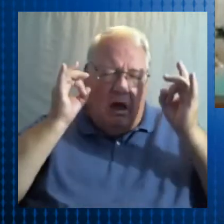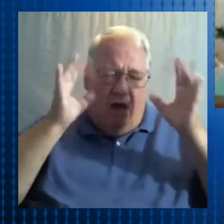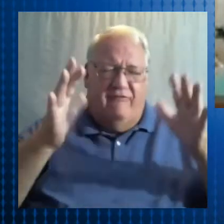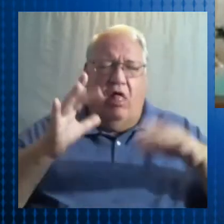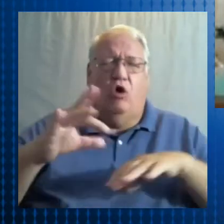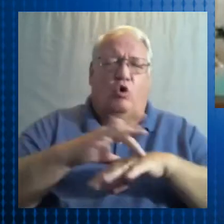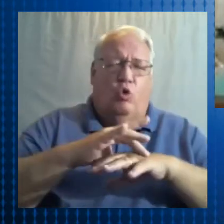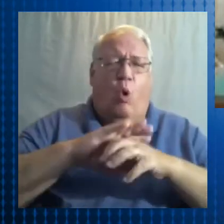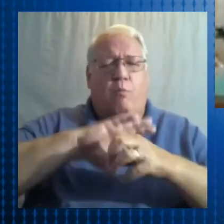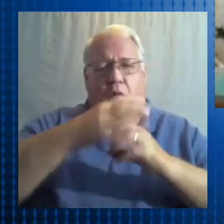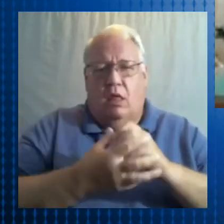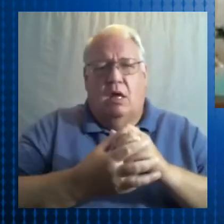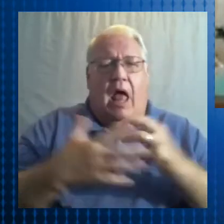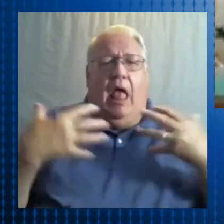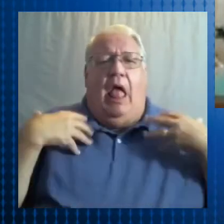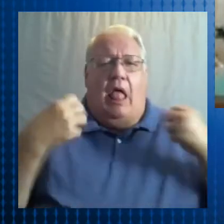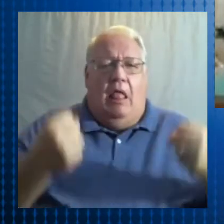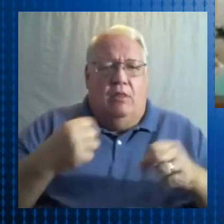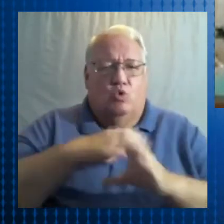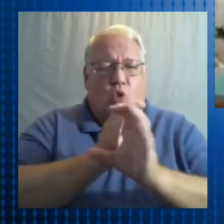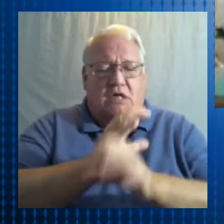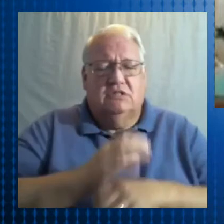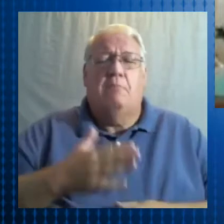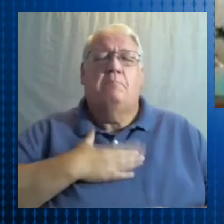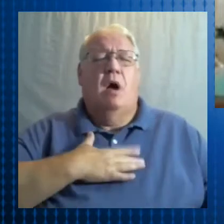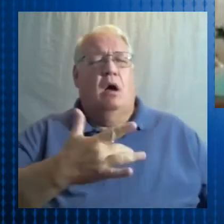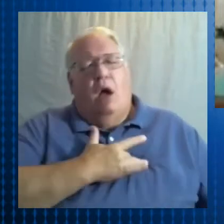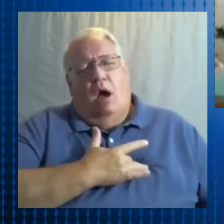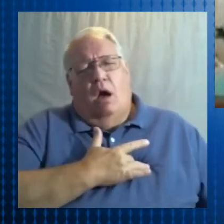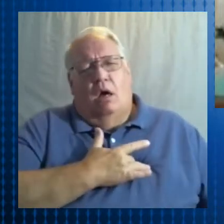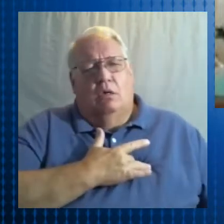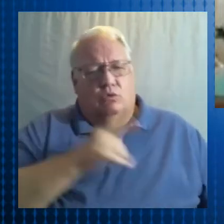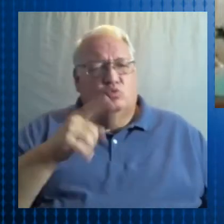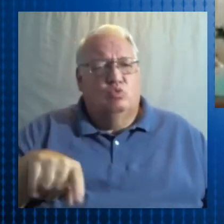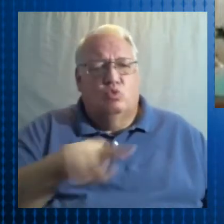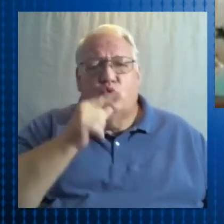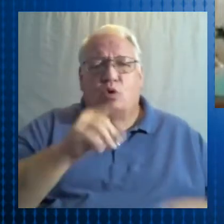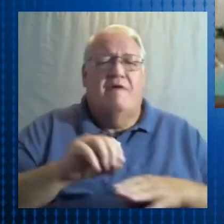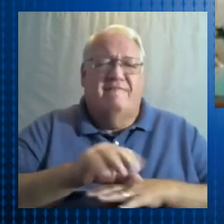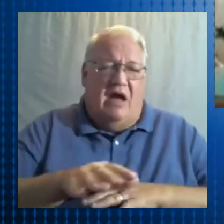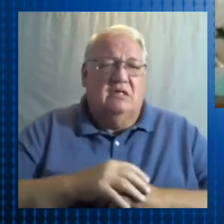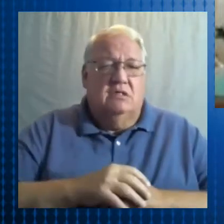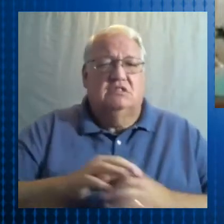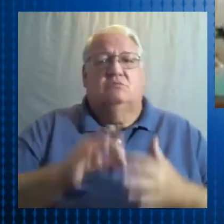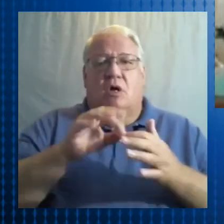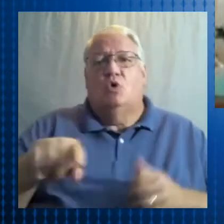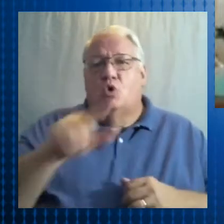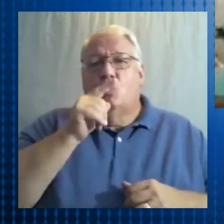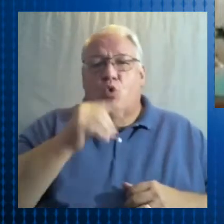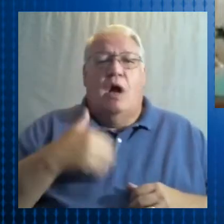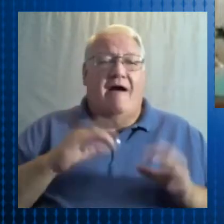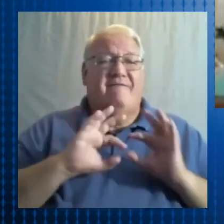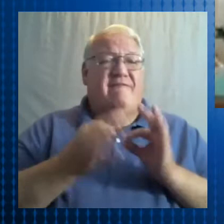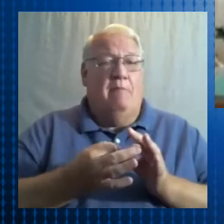health crisis. My heart goes out to those who have been affected, especially to people who have lost a